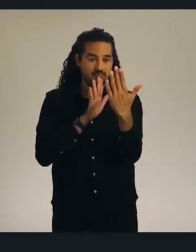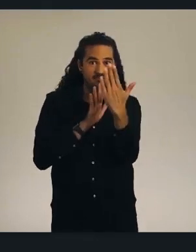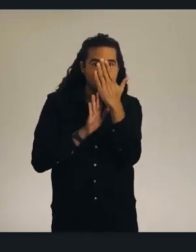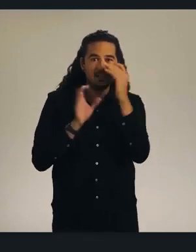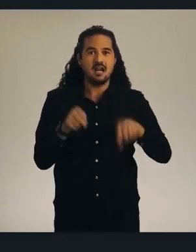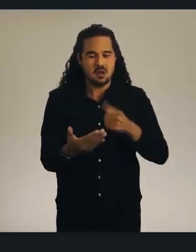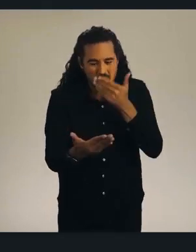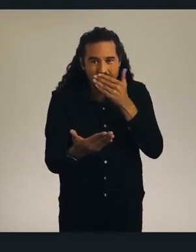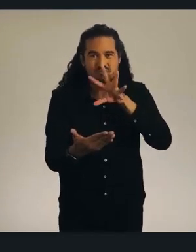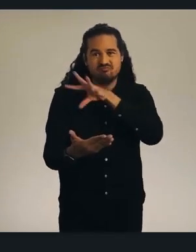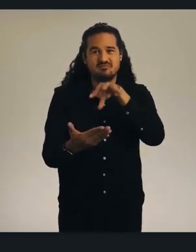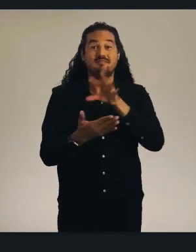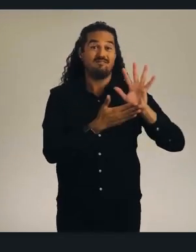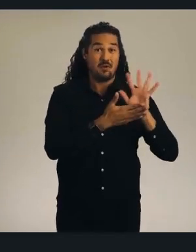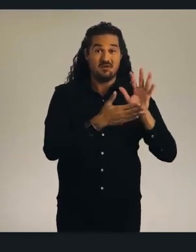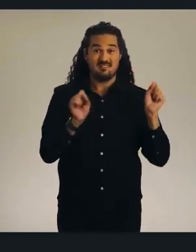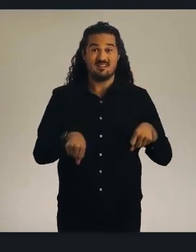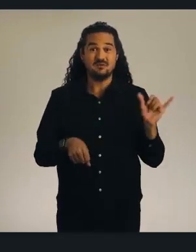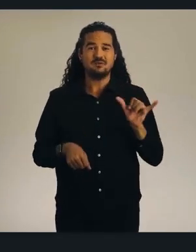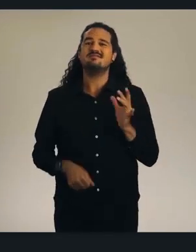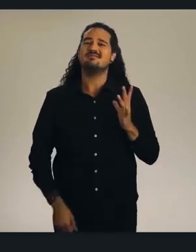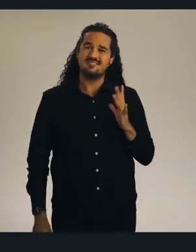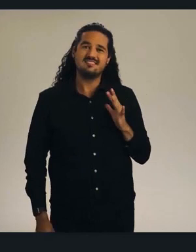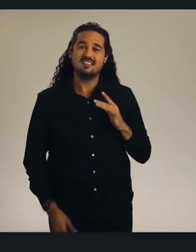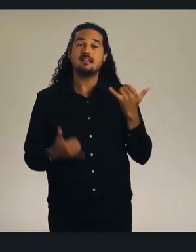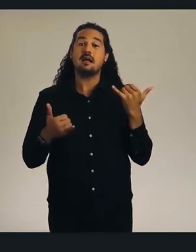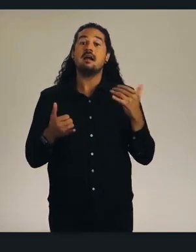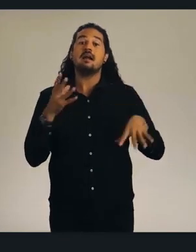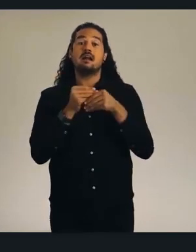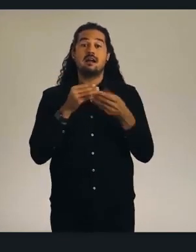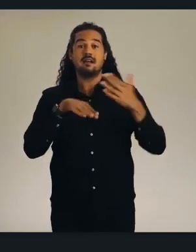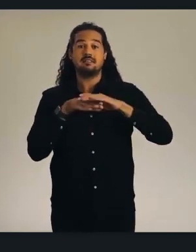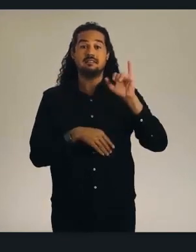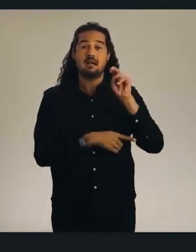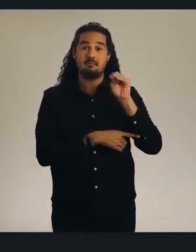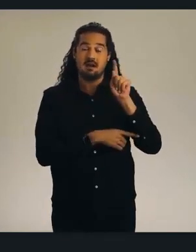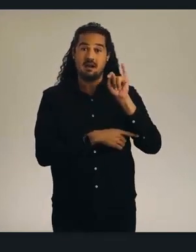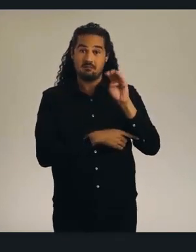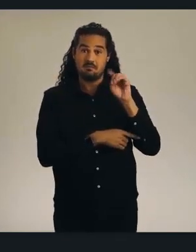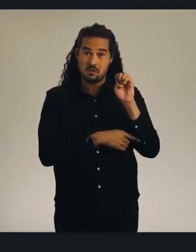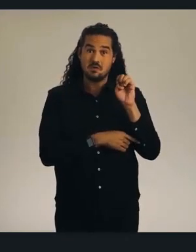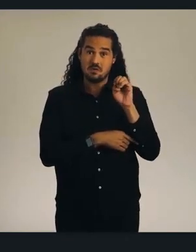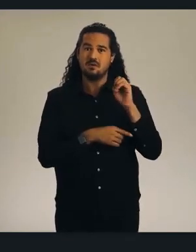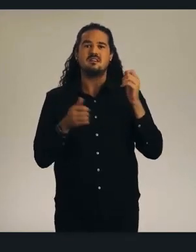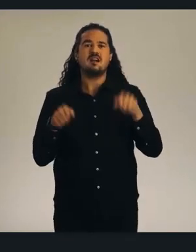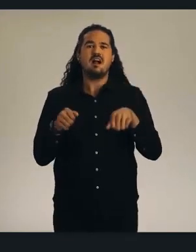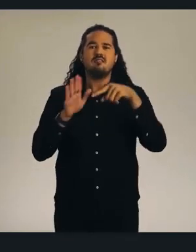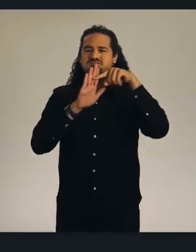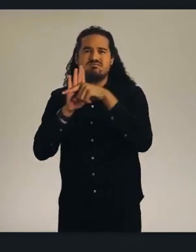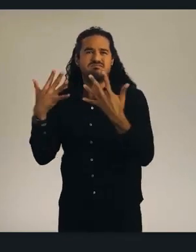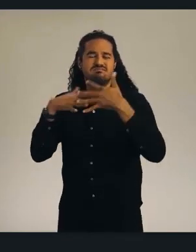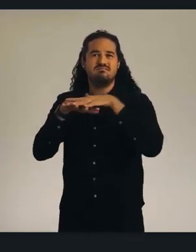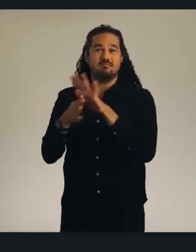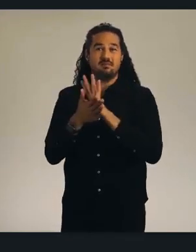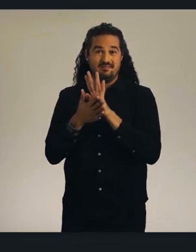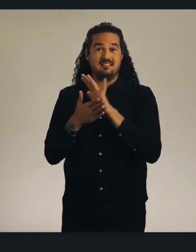offers a great new focal length for video. This is really awesome when using our all-new cinematic mode, which uses machine learning and disparity to create a depth map that's built into the video. So you can change